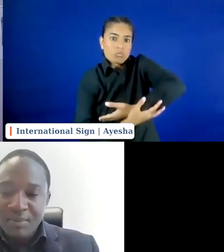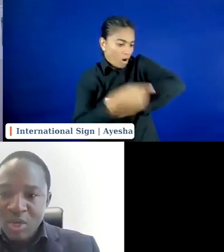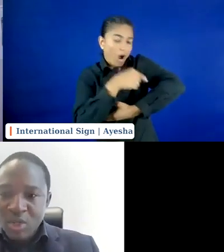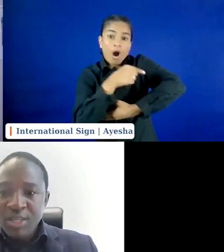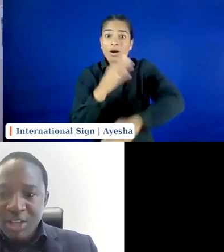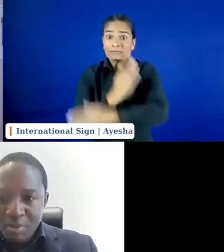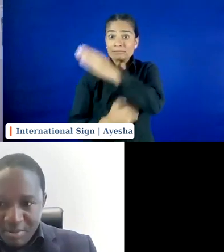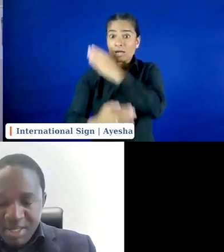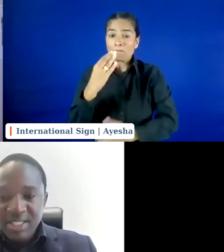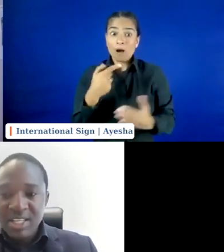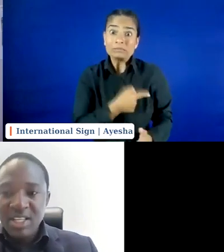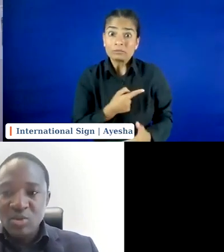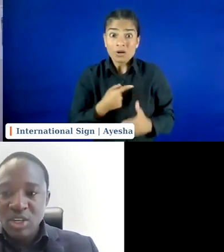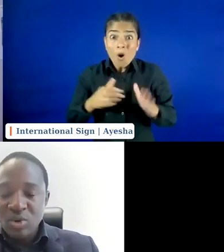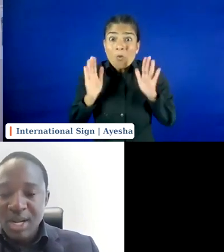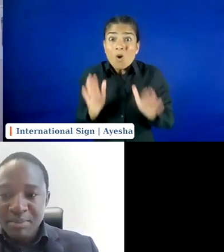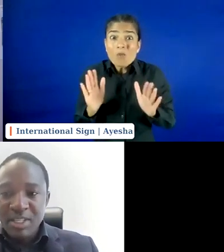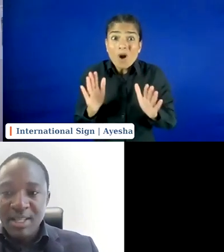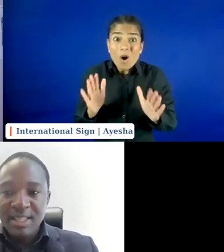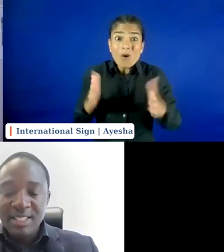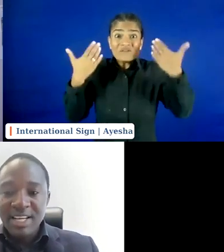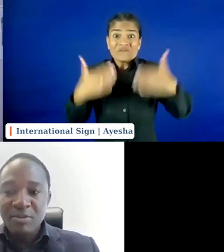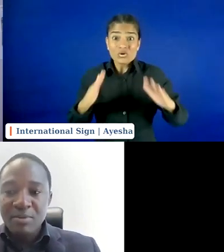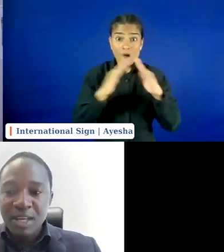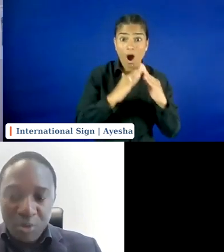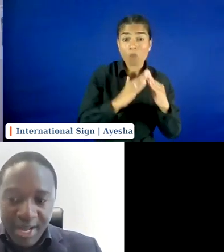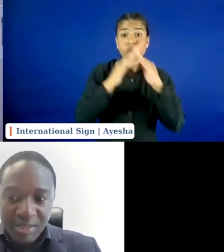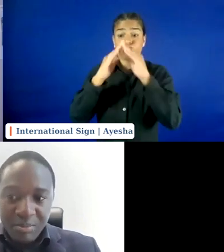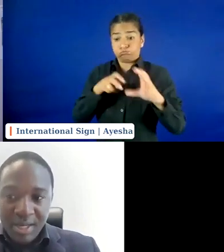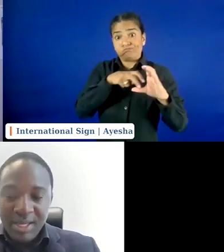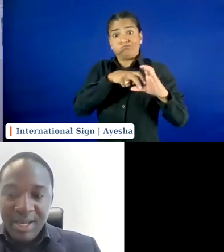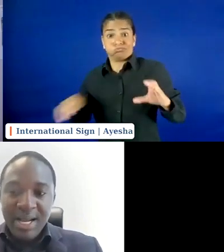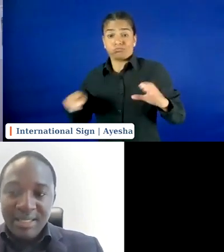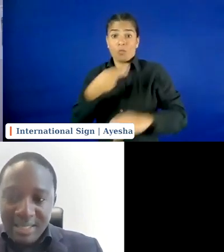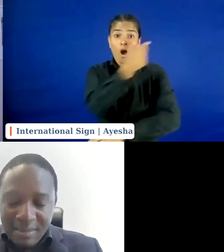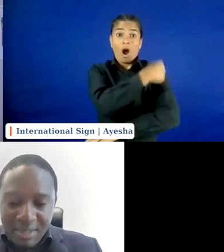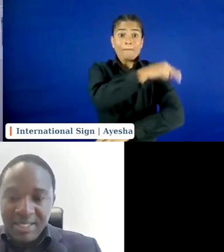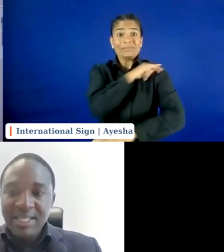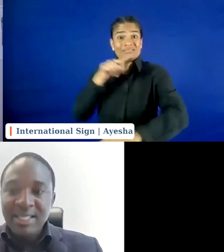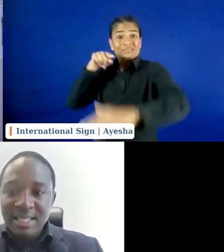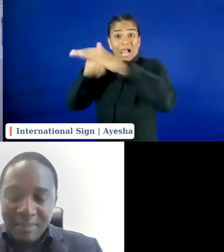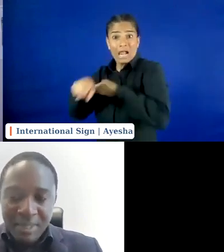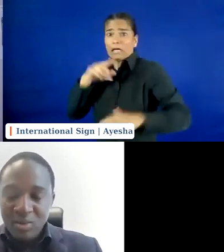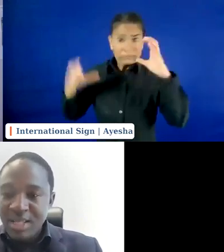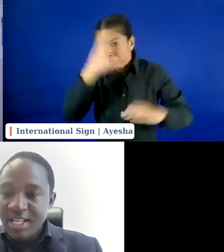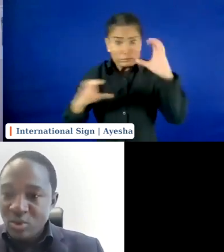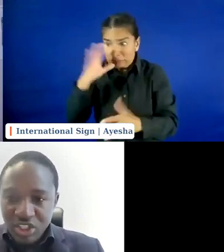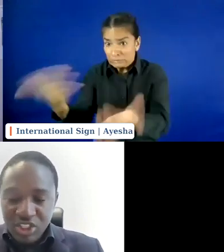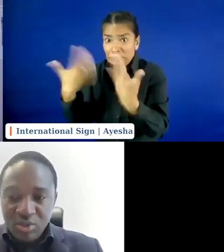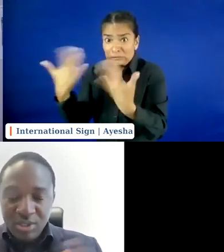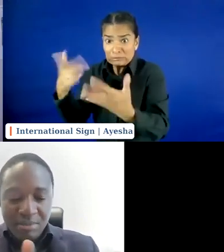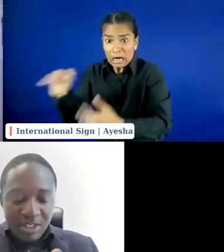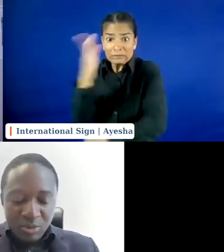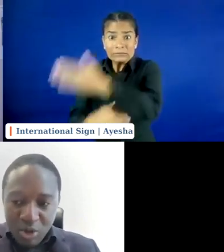the system? So interoperability is going to capture things like from the health aspect, as disability is happening, whether